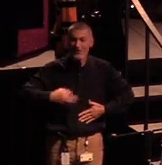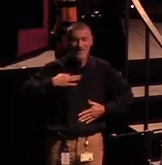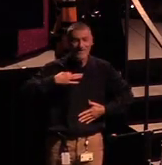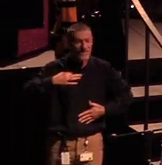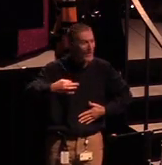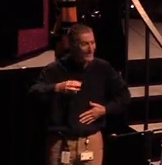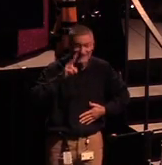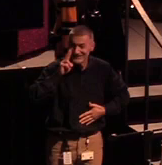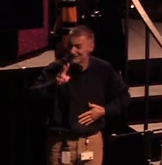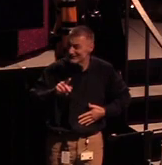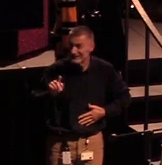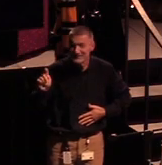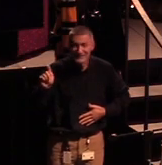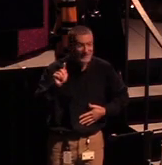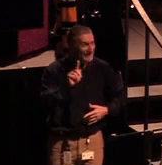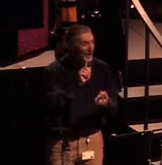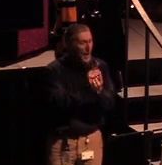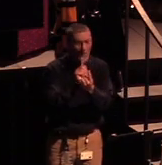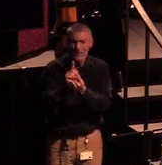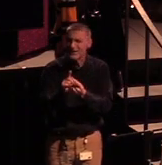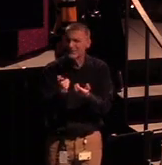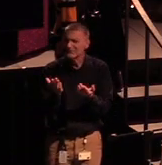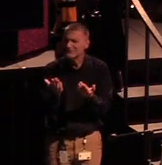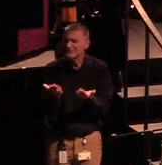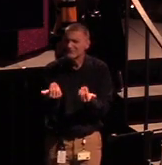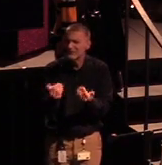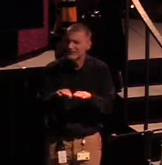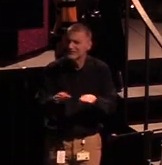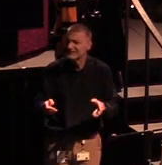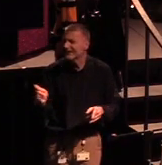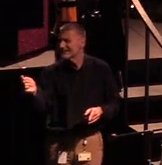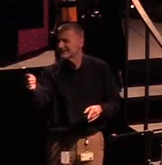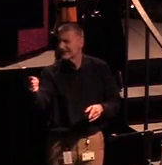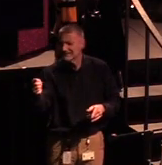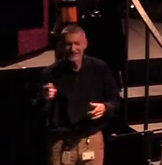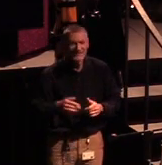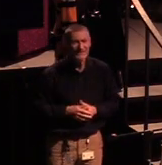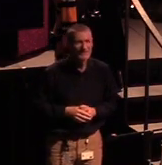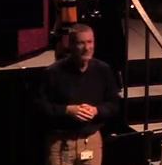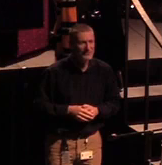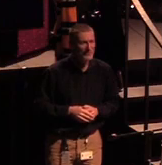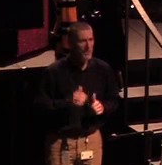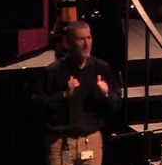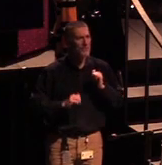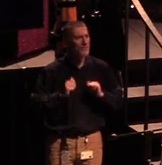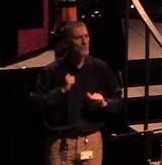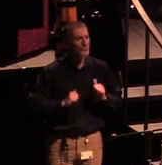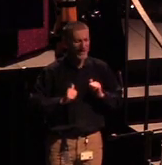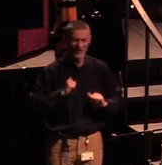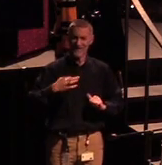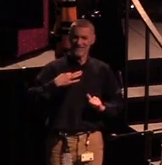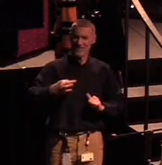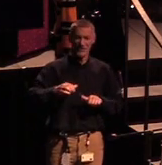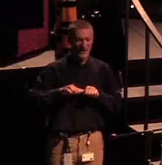really helpful to you I'm sure that they have you will have met them on the registration desk and in all the venues walking around the city and we're very proud of our volunteer program